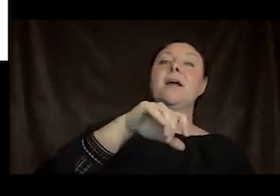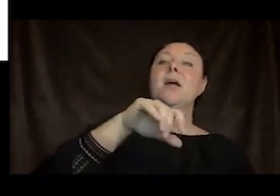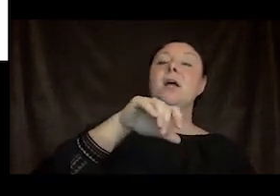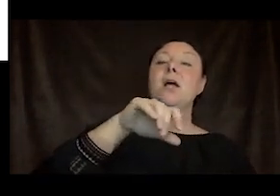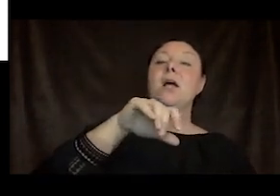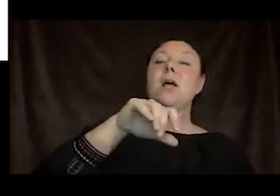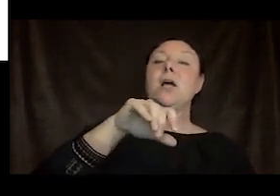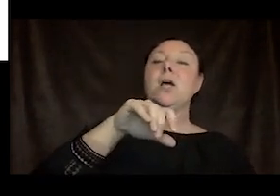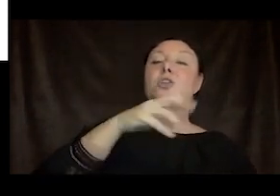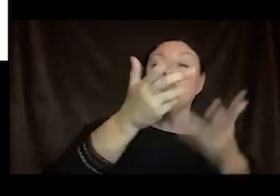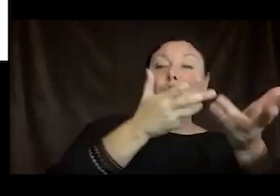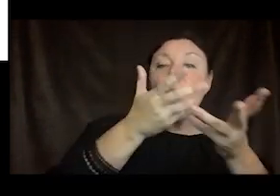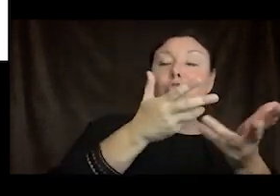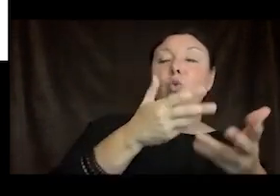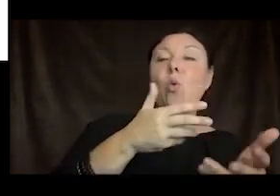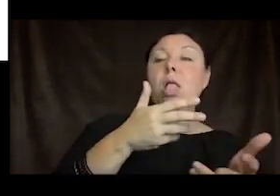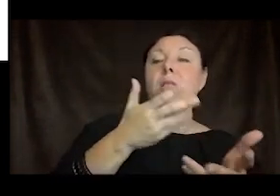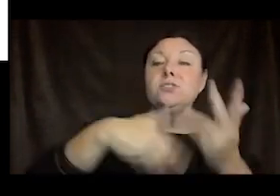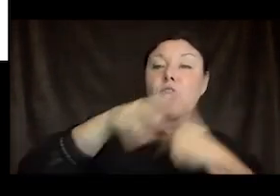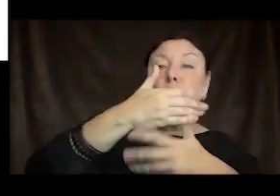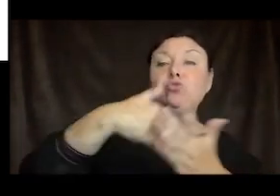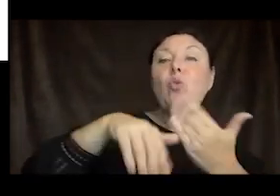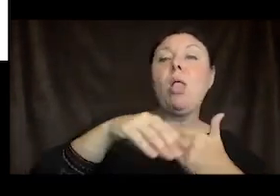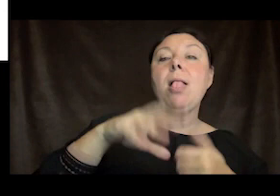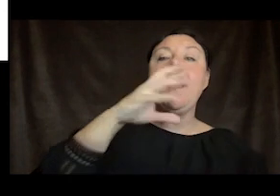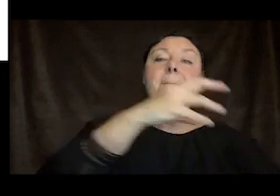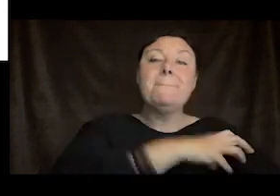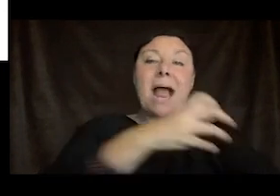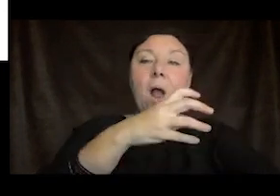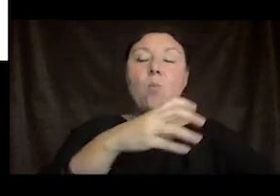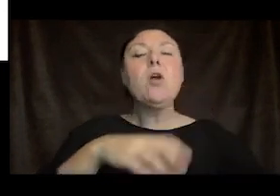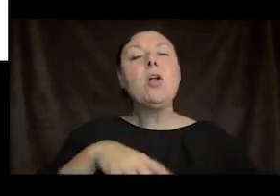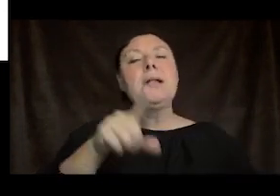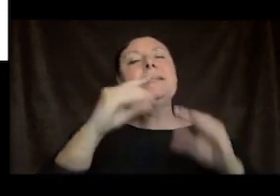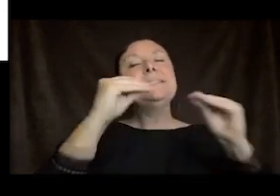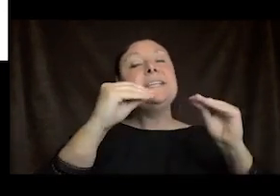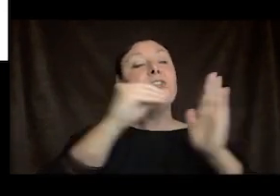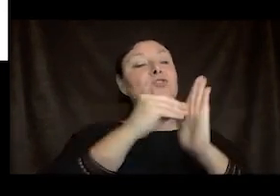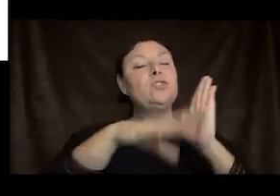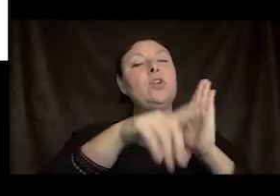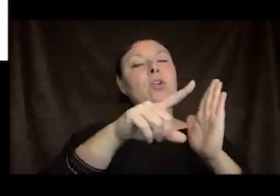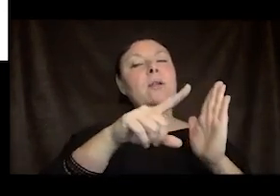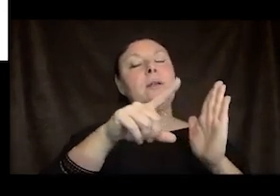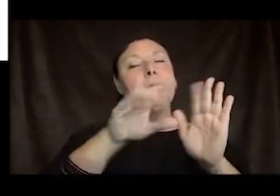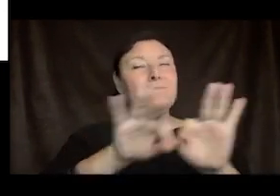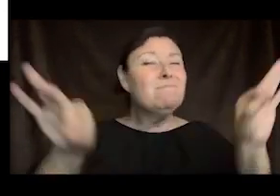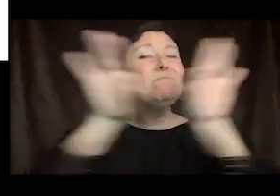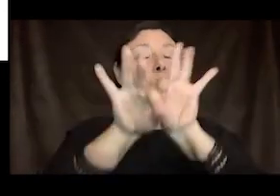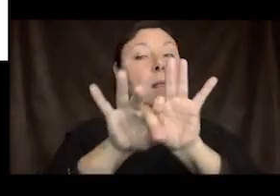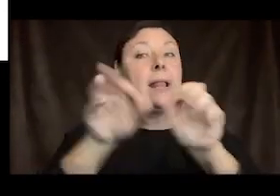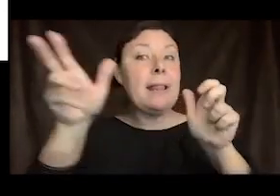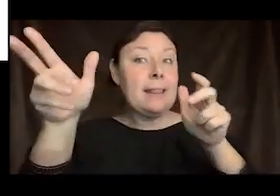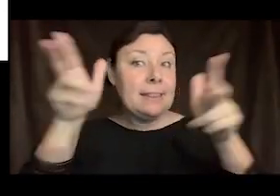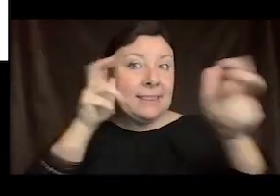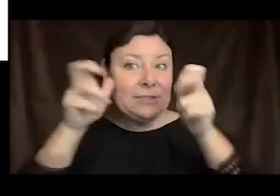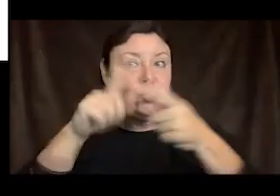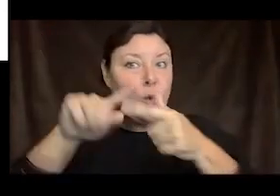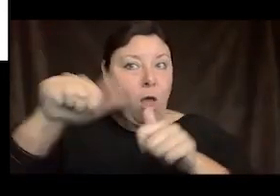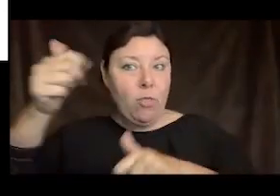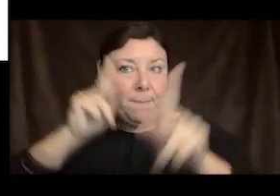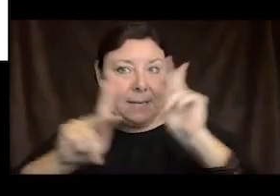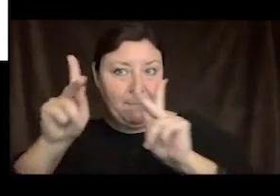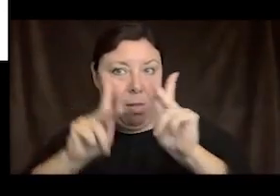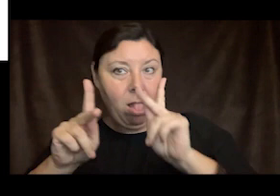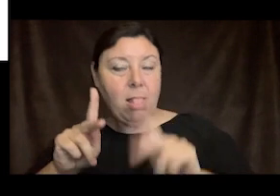mentioned before, and then let them learn how to listen to others. One of the major things that sometimes is missing from these